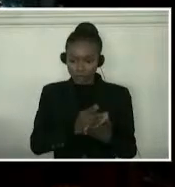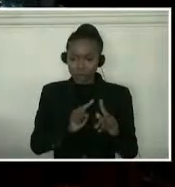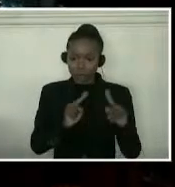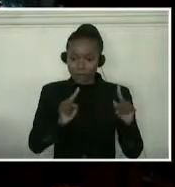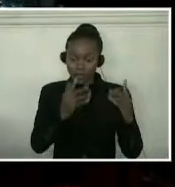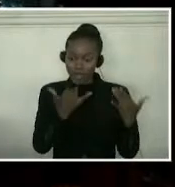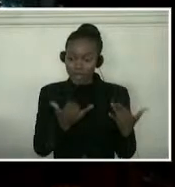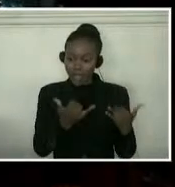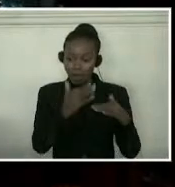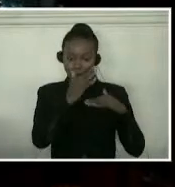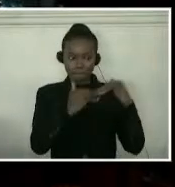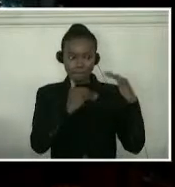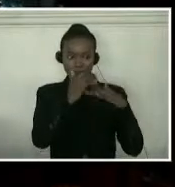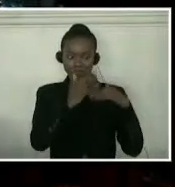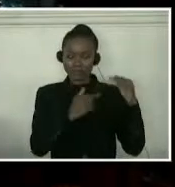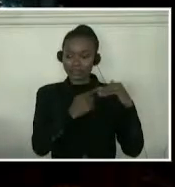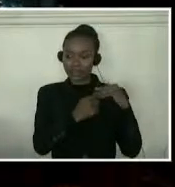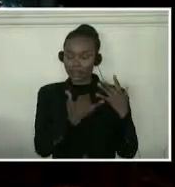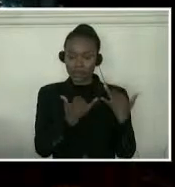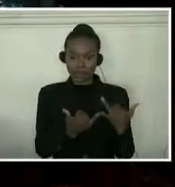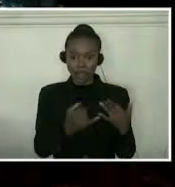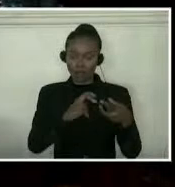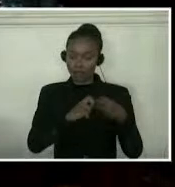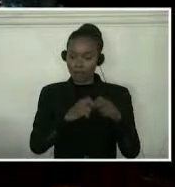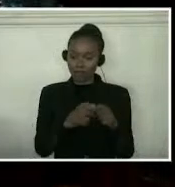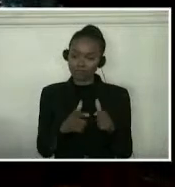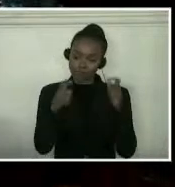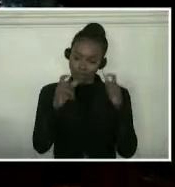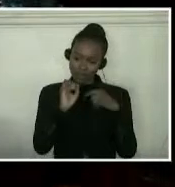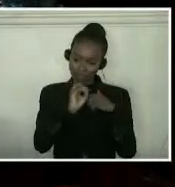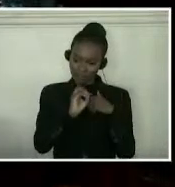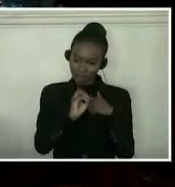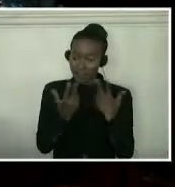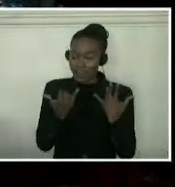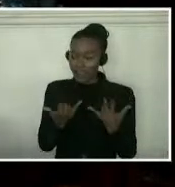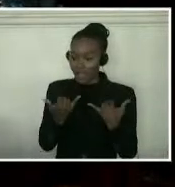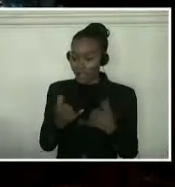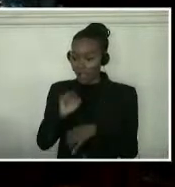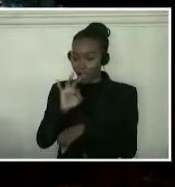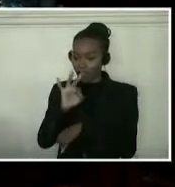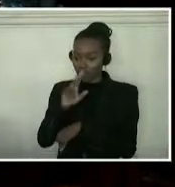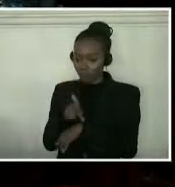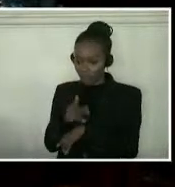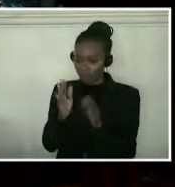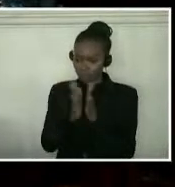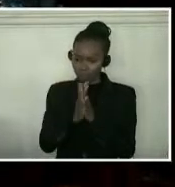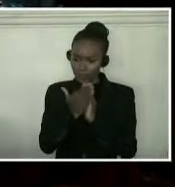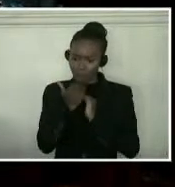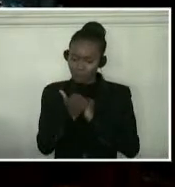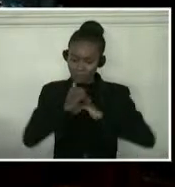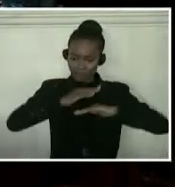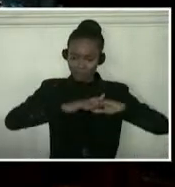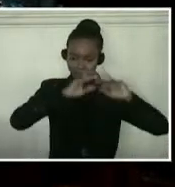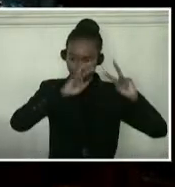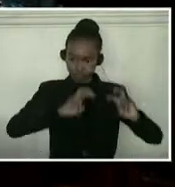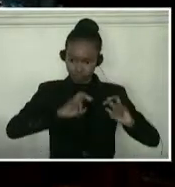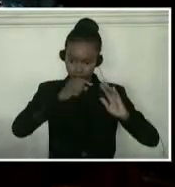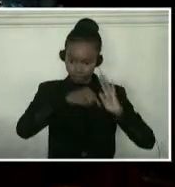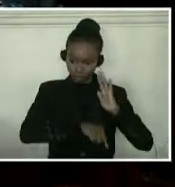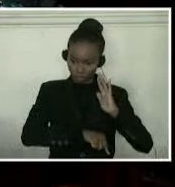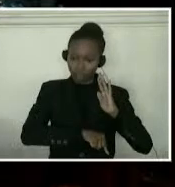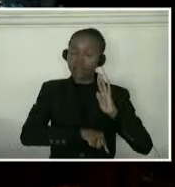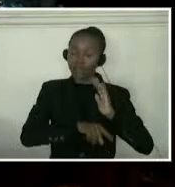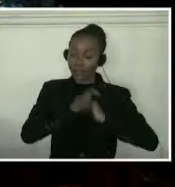becoming a white elephant the ip calls for a para investigation into this matter and demands